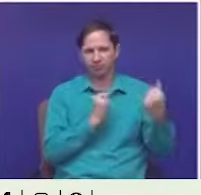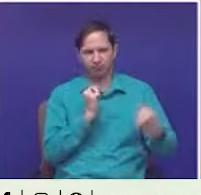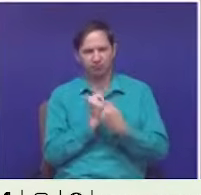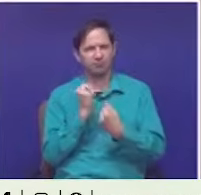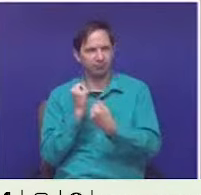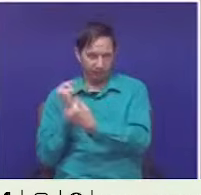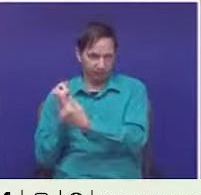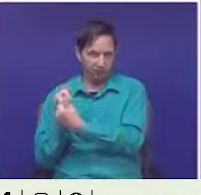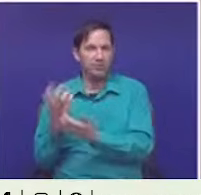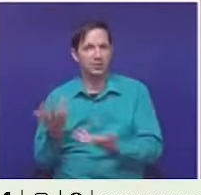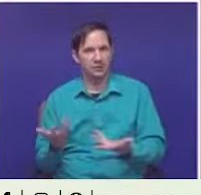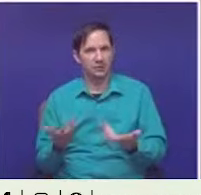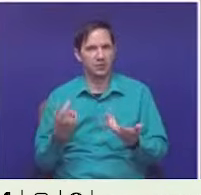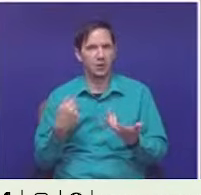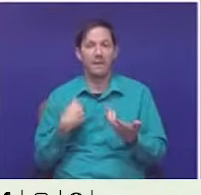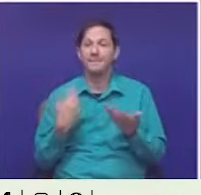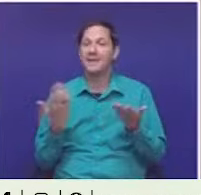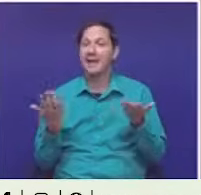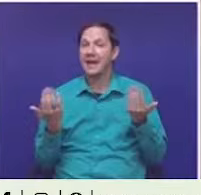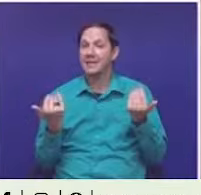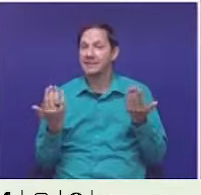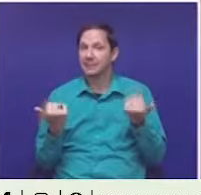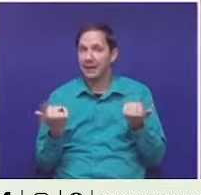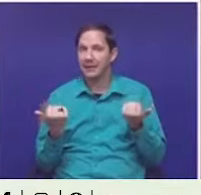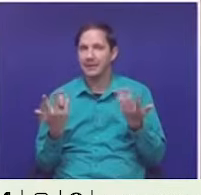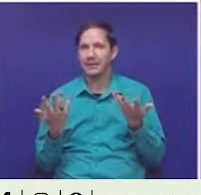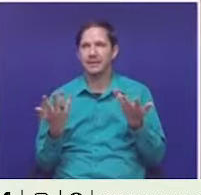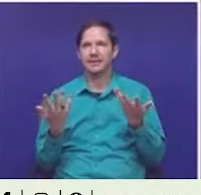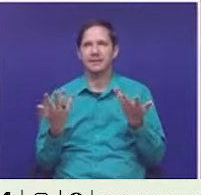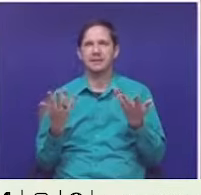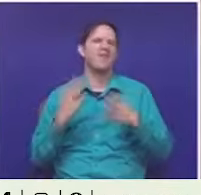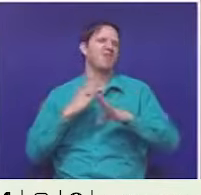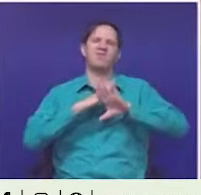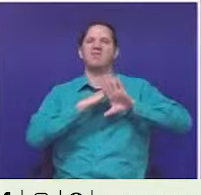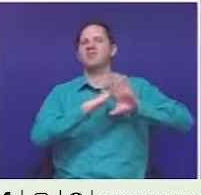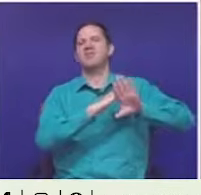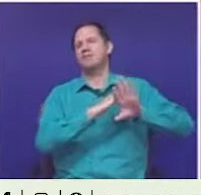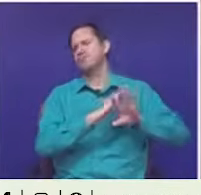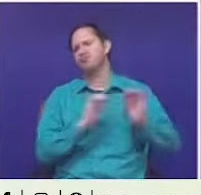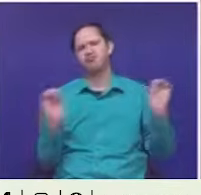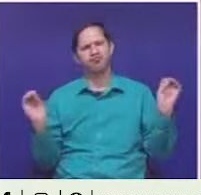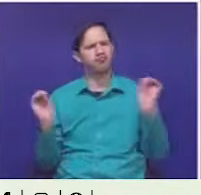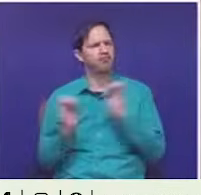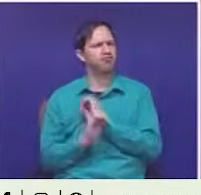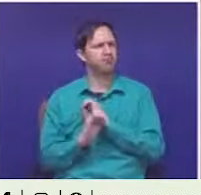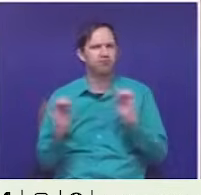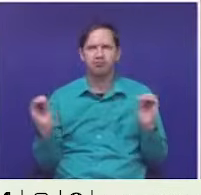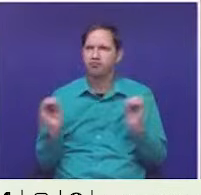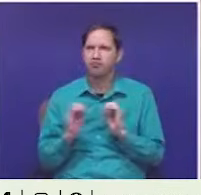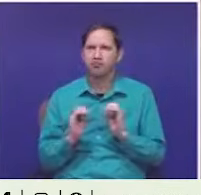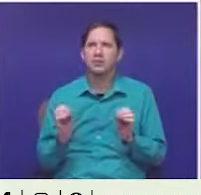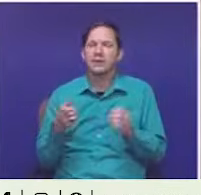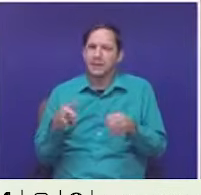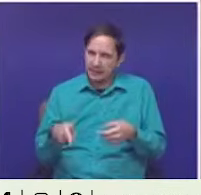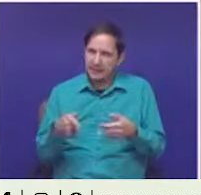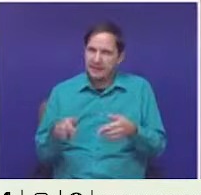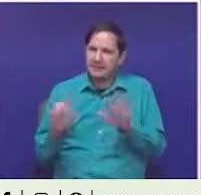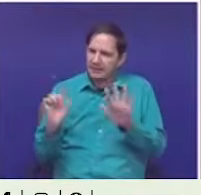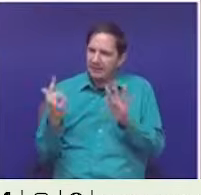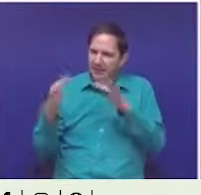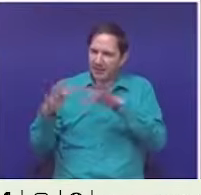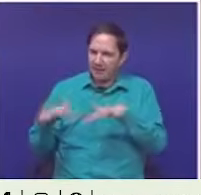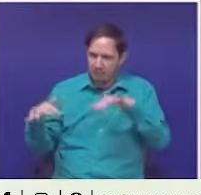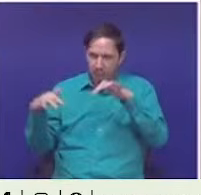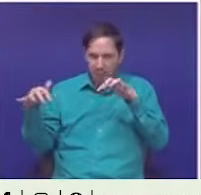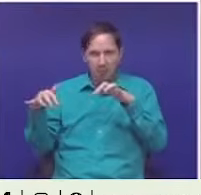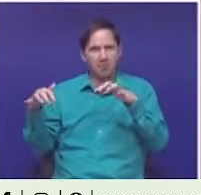we've embarked on. So I'm not expecting any kind of resistance from provinces. This is the strategy of the 7th administration, and I think